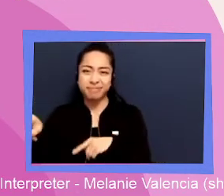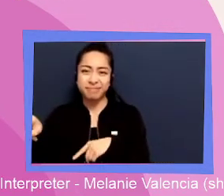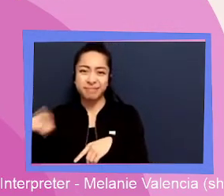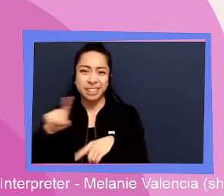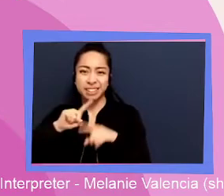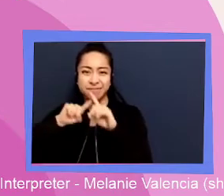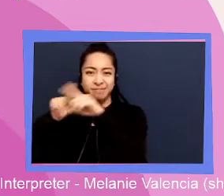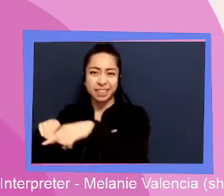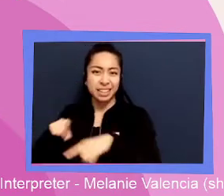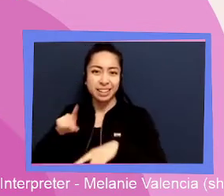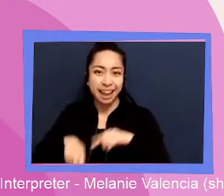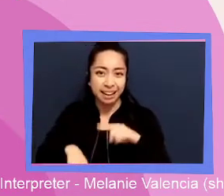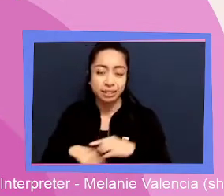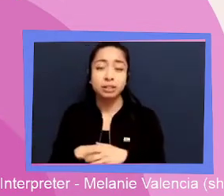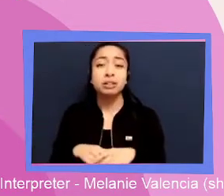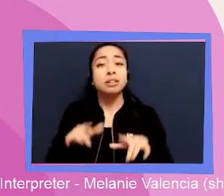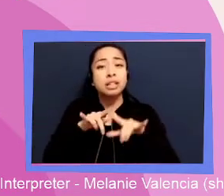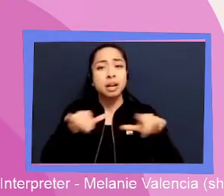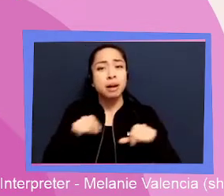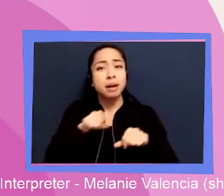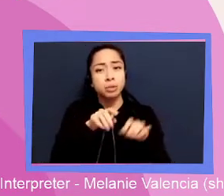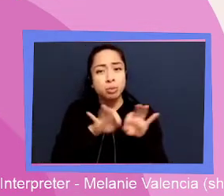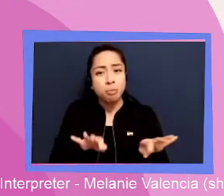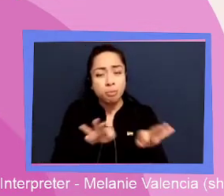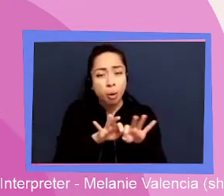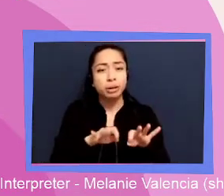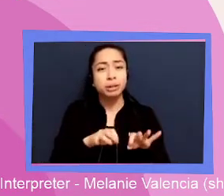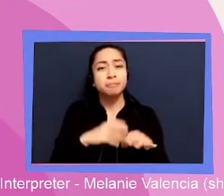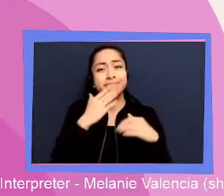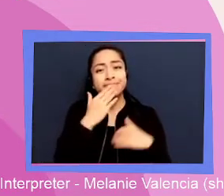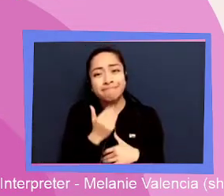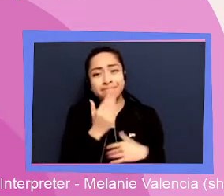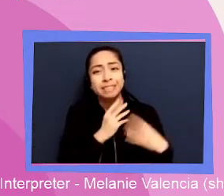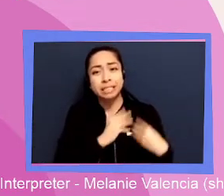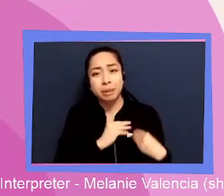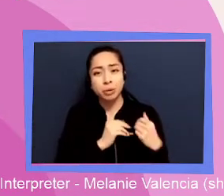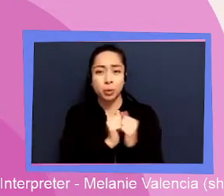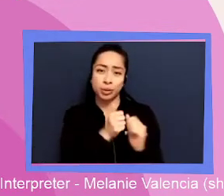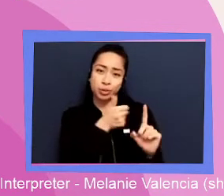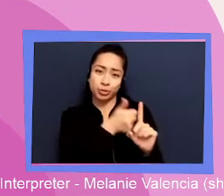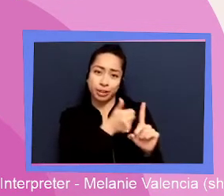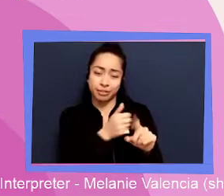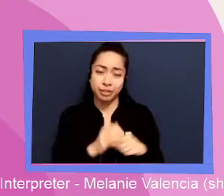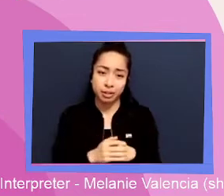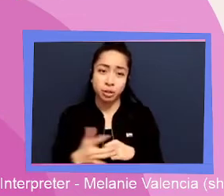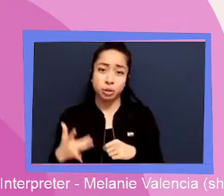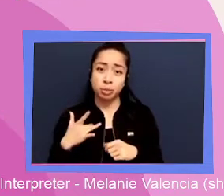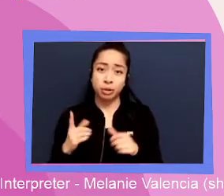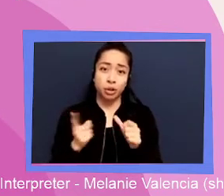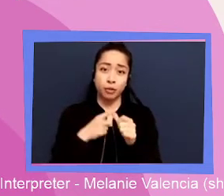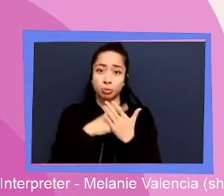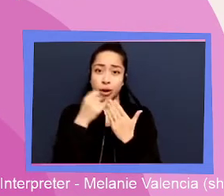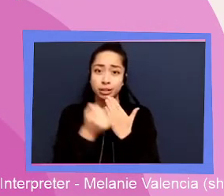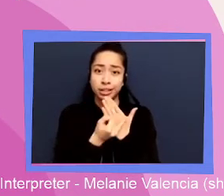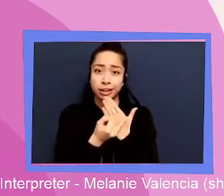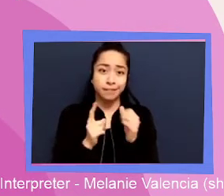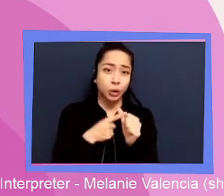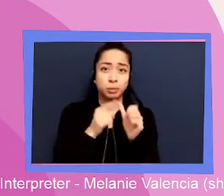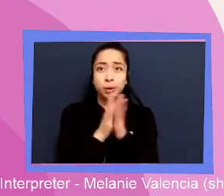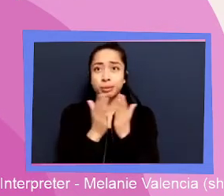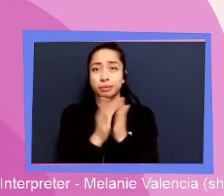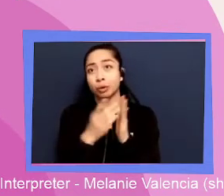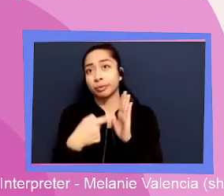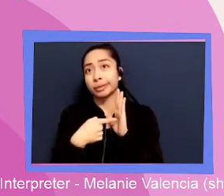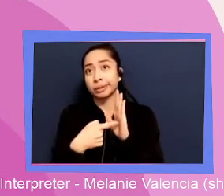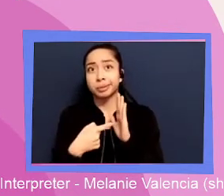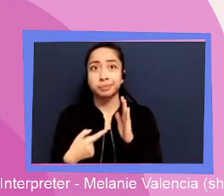And I say, be kind to yourself. A lot of us, when we're writing, the first thought that comes to my mind is, this is